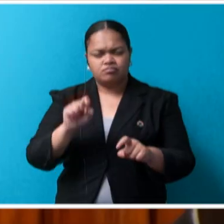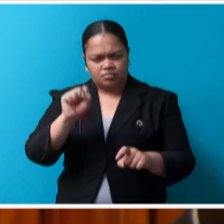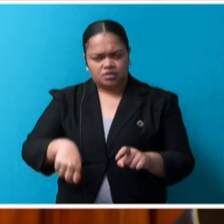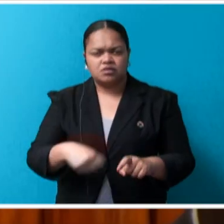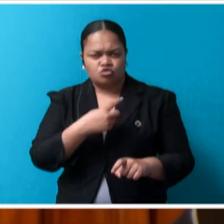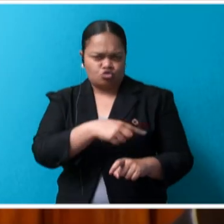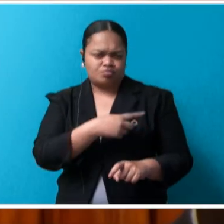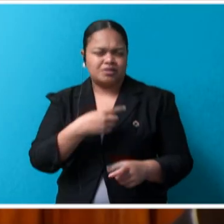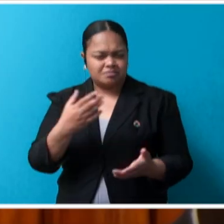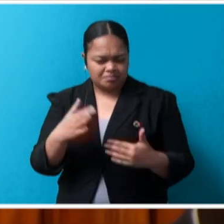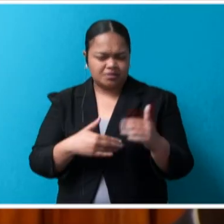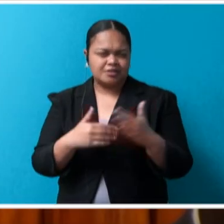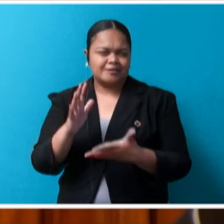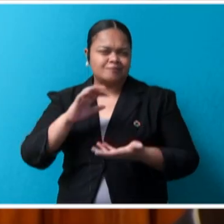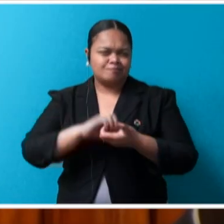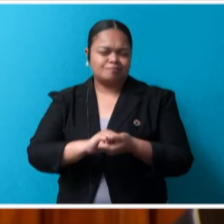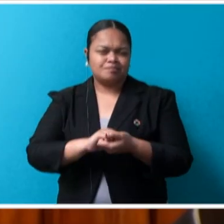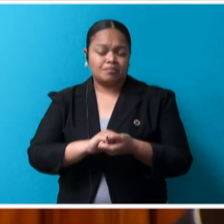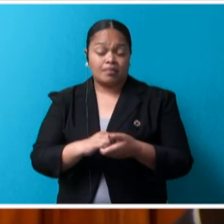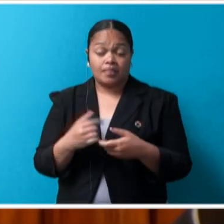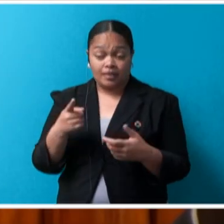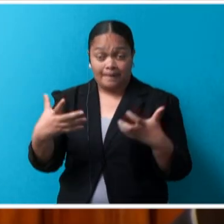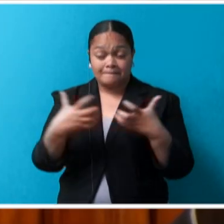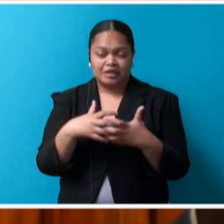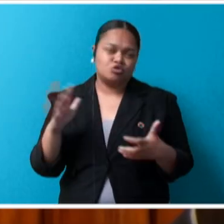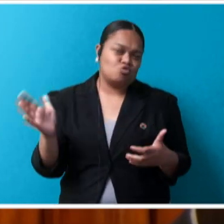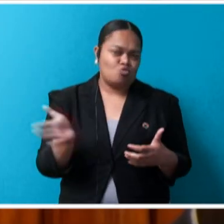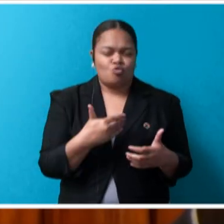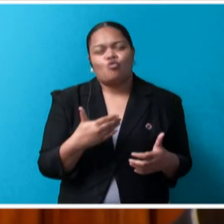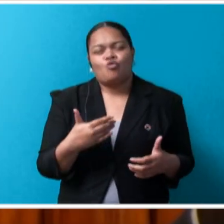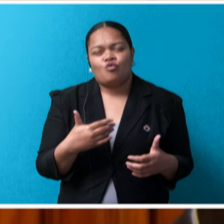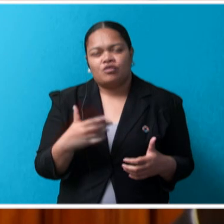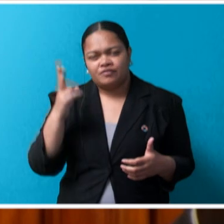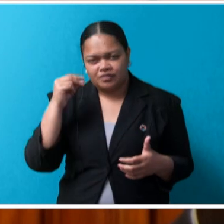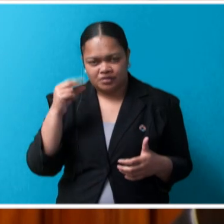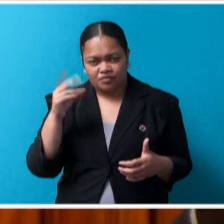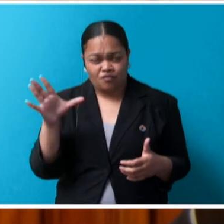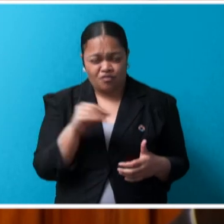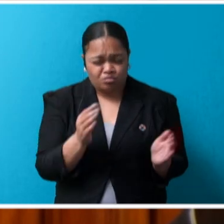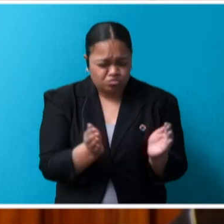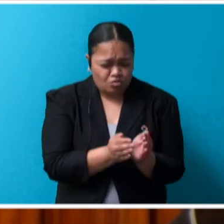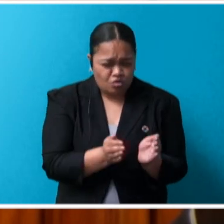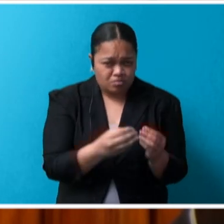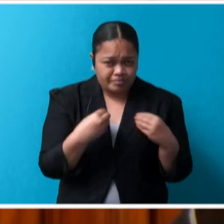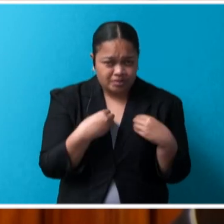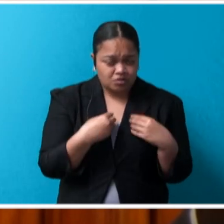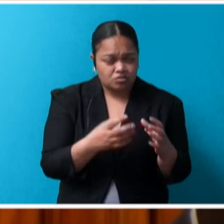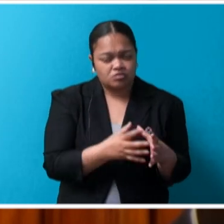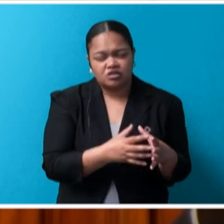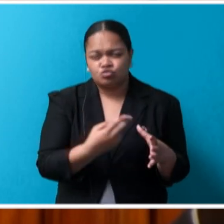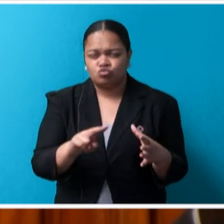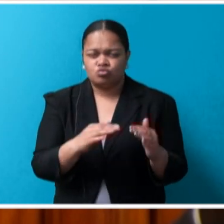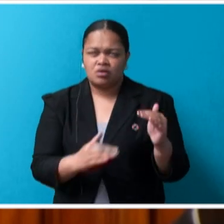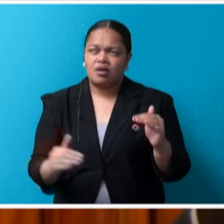economy that works for every Fijian, from the smallest market vendor to the largest investor. The